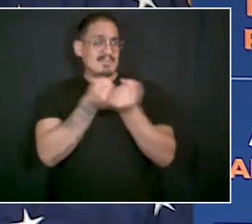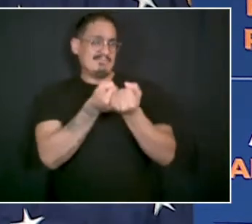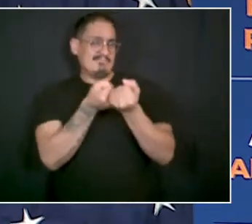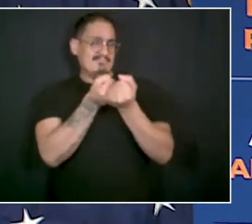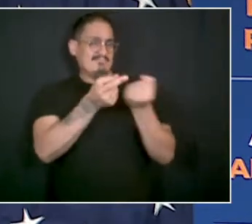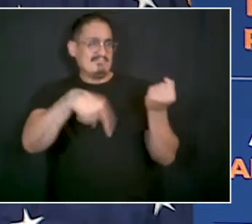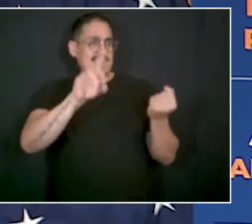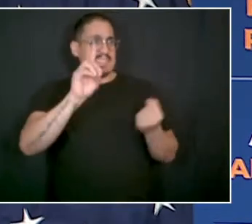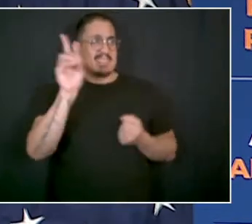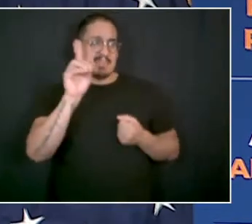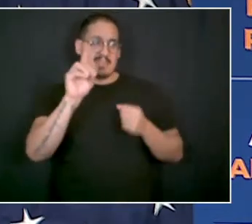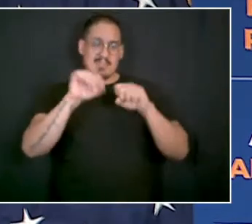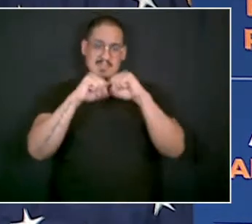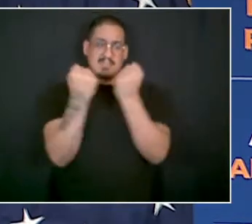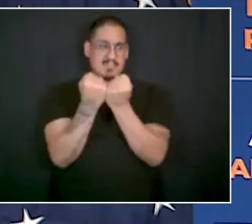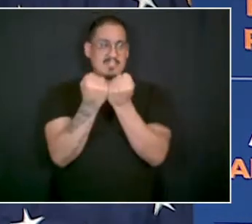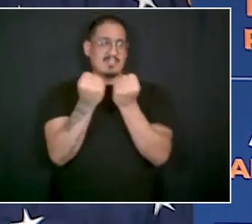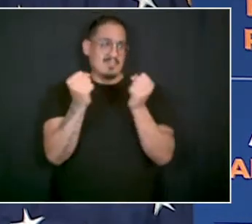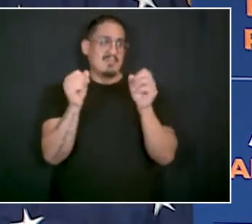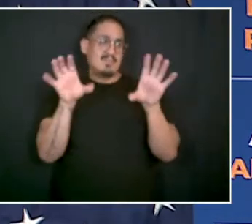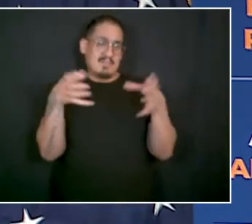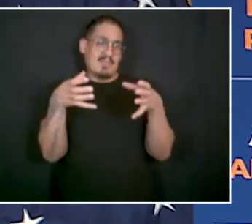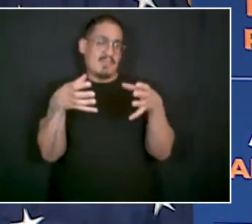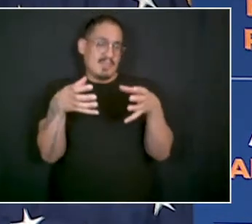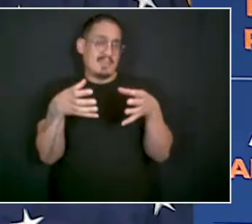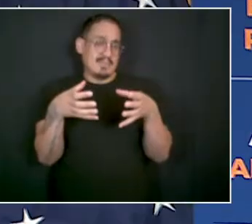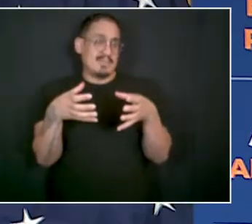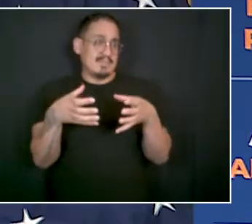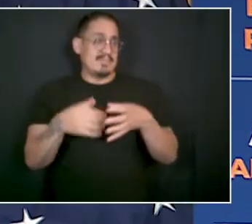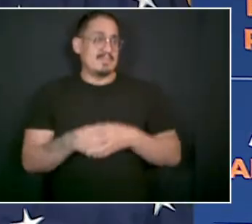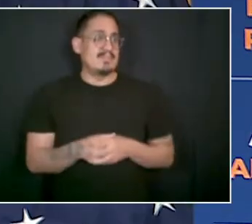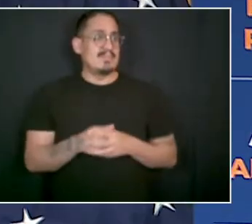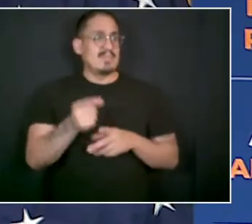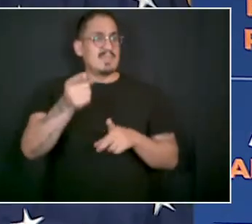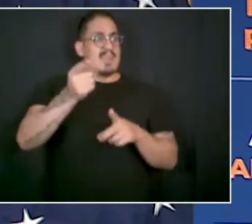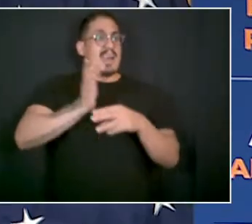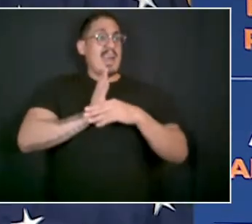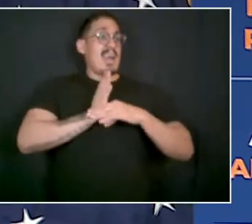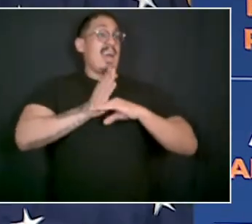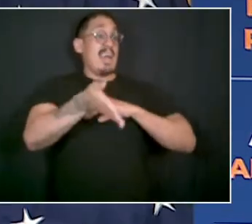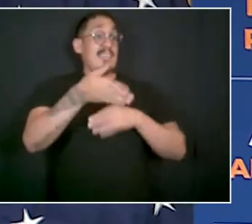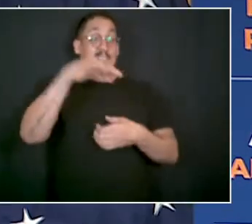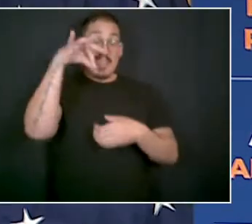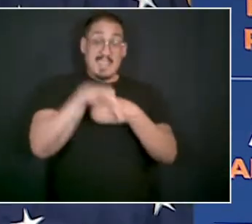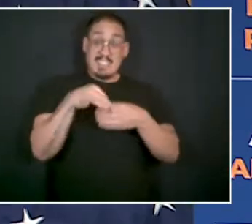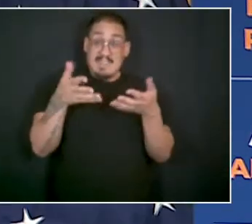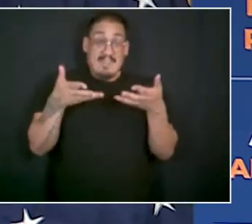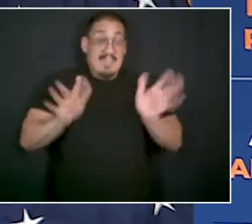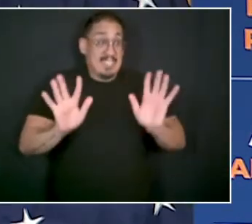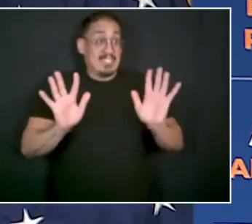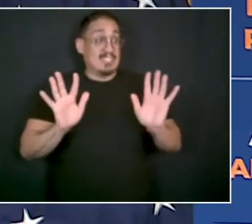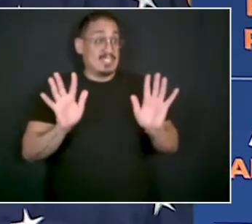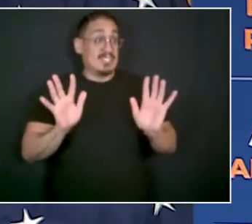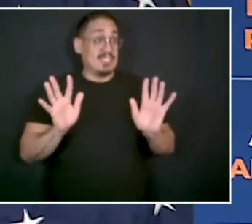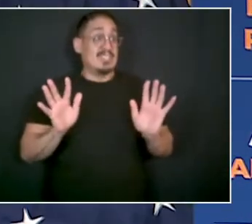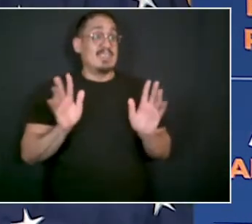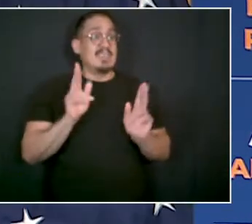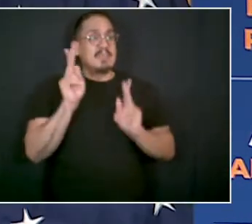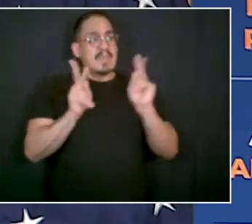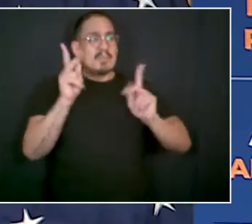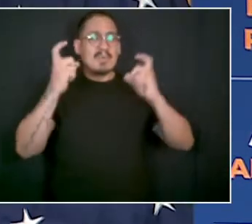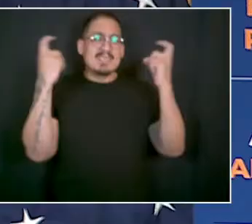they did after the election, I think those who lines up with people who celebrate Hamas is a terrorist organization. They